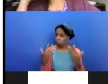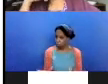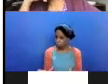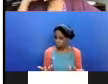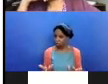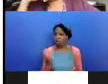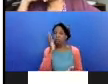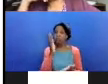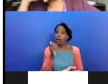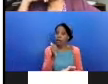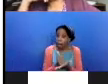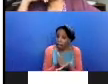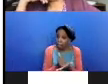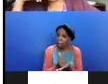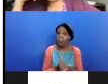their respective journeys.